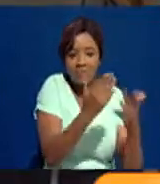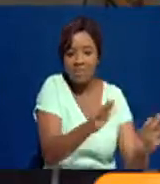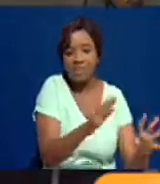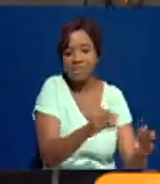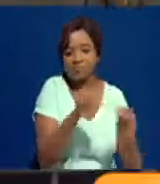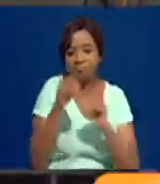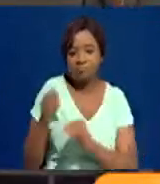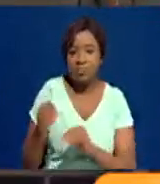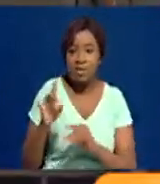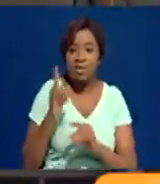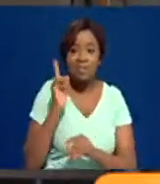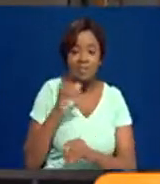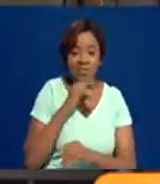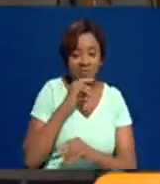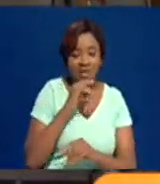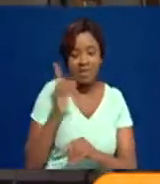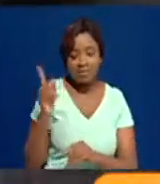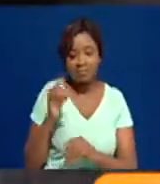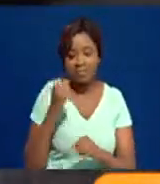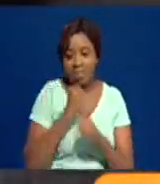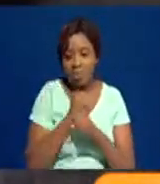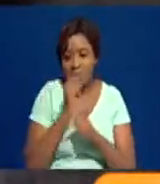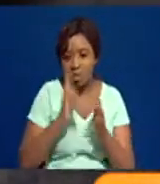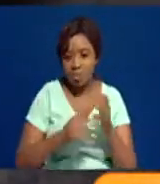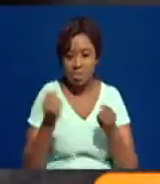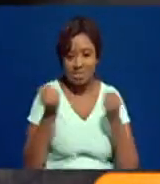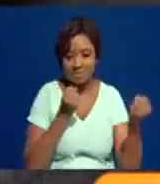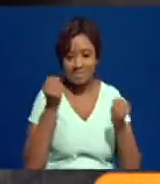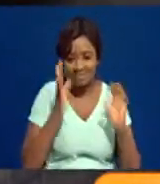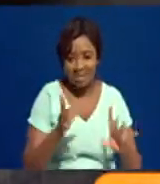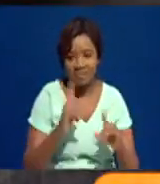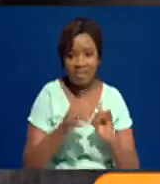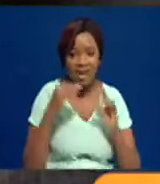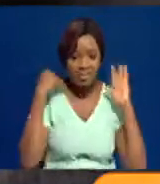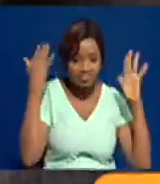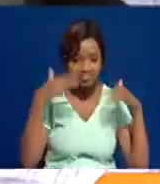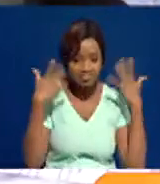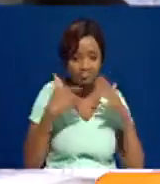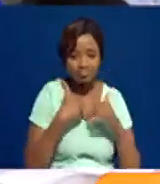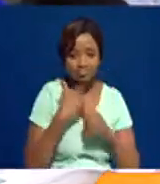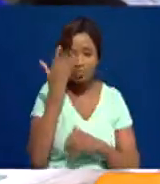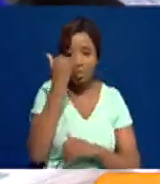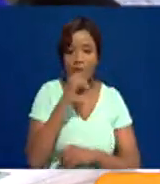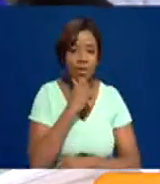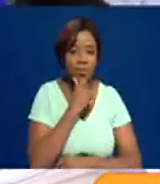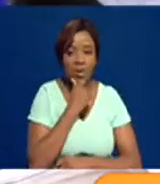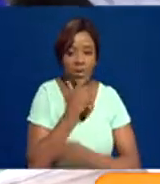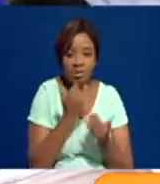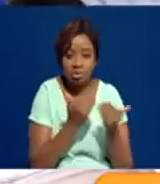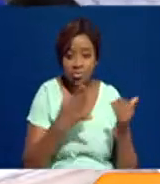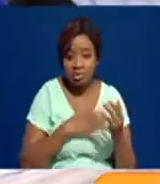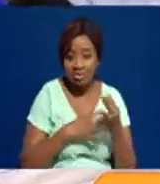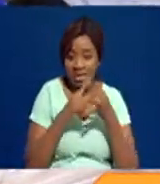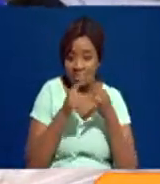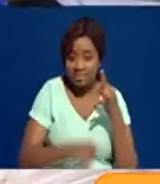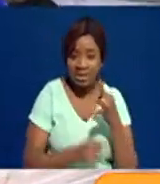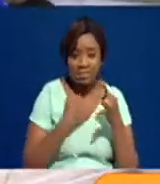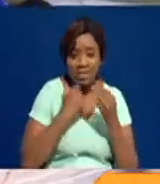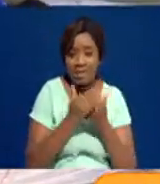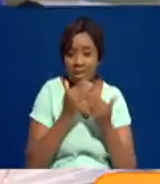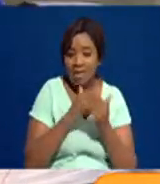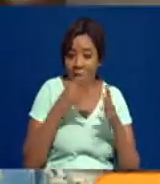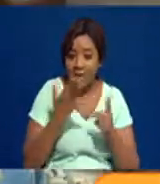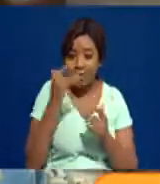driver, is happy but worried as he ponders on where he will get the funds to support his three children who are in